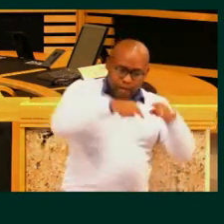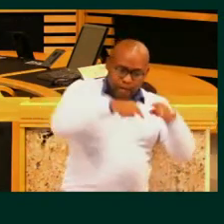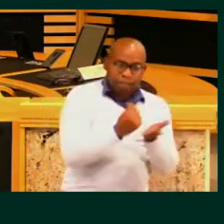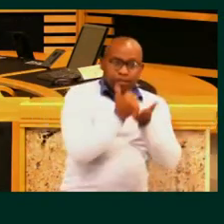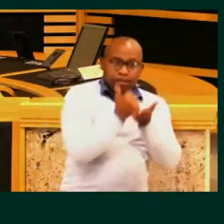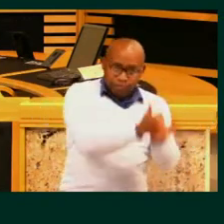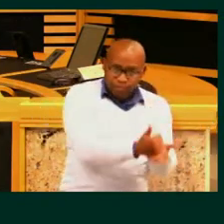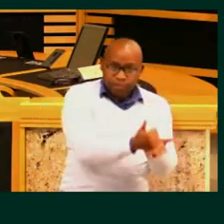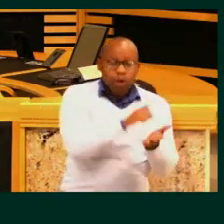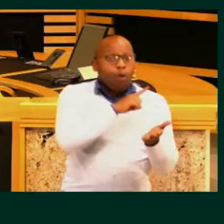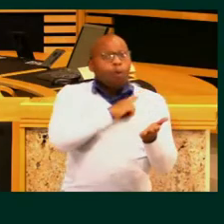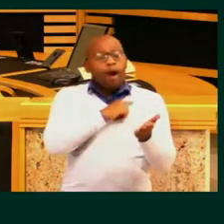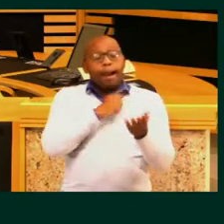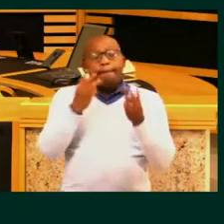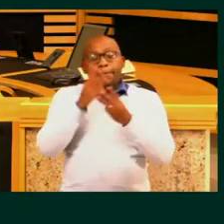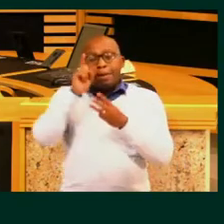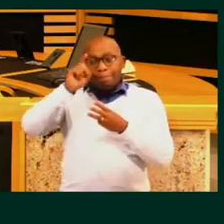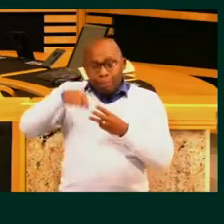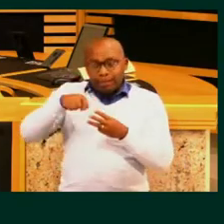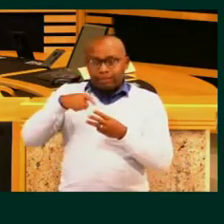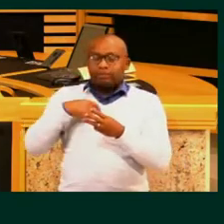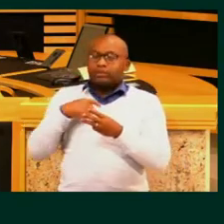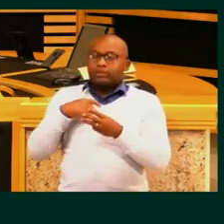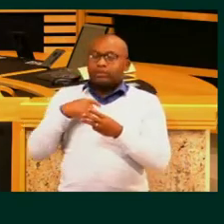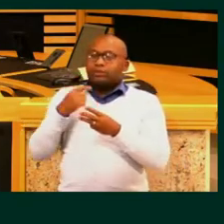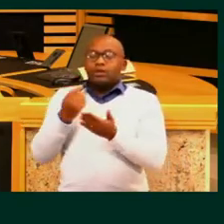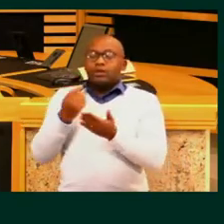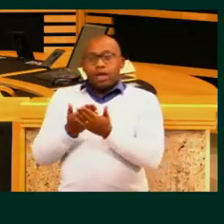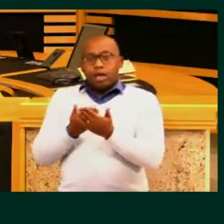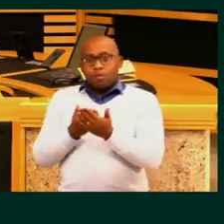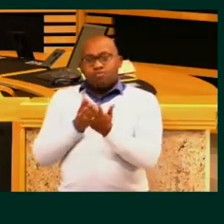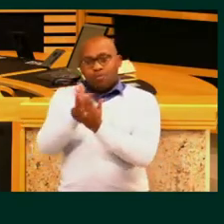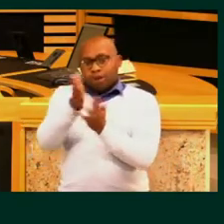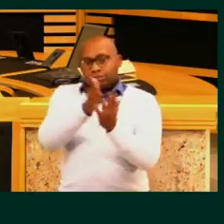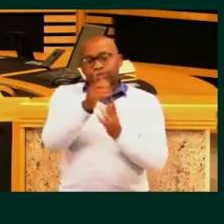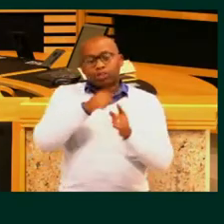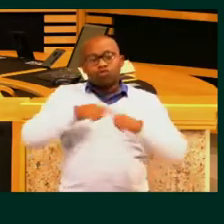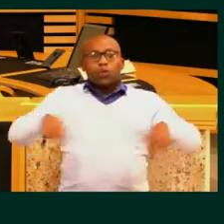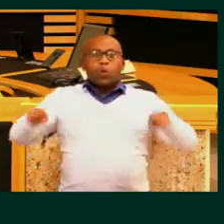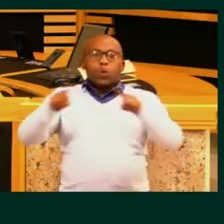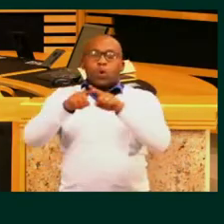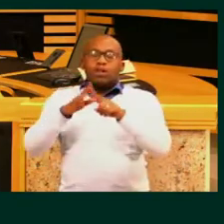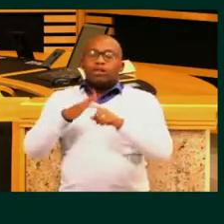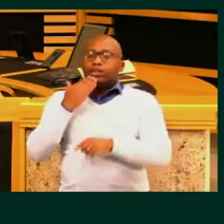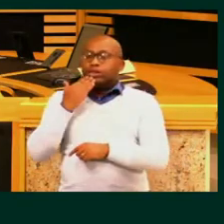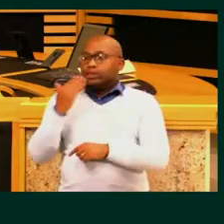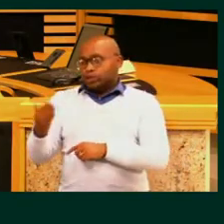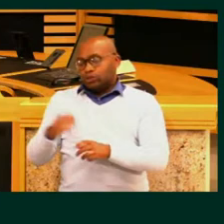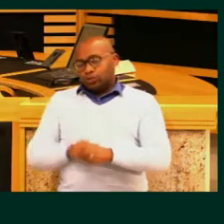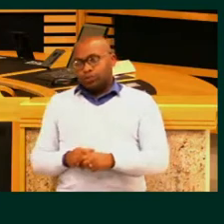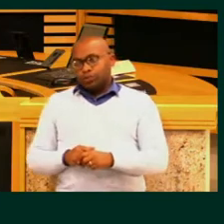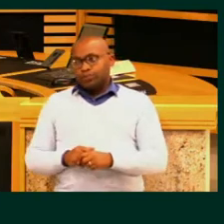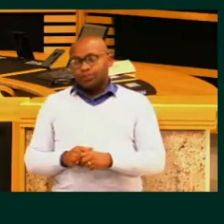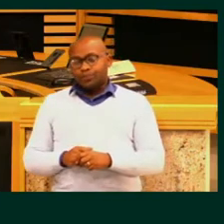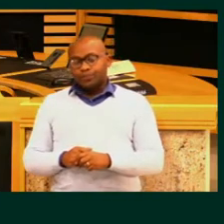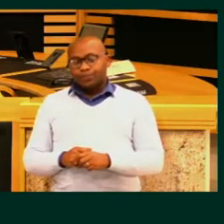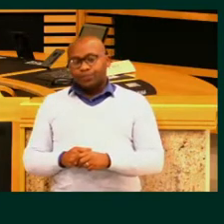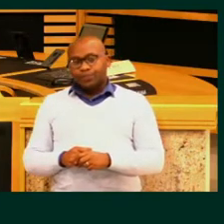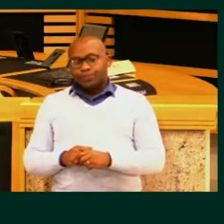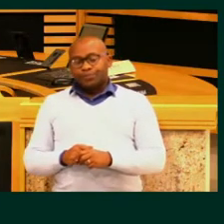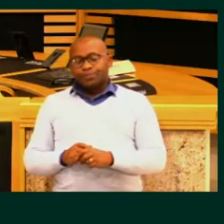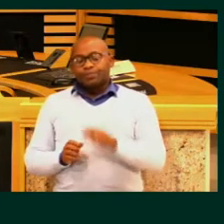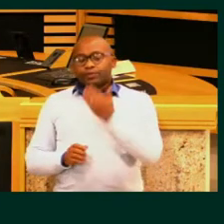to to access the these important resources and thank you honorable speaker thank you very much uh honorable